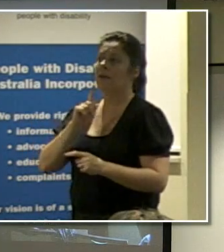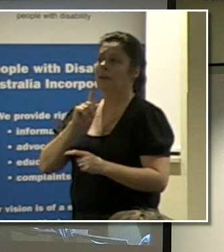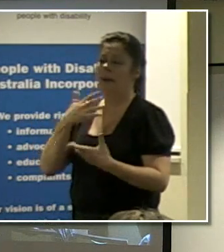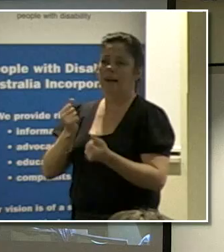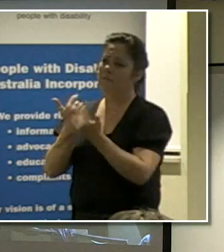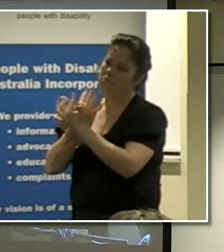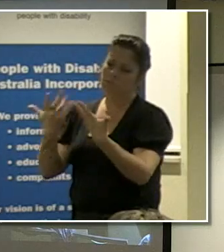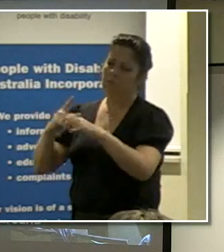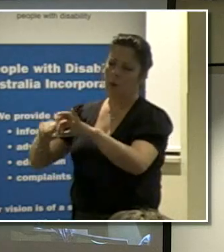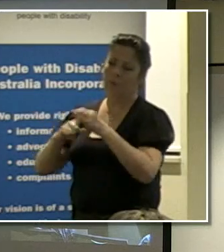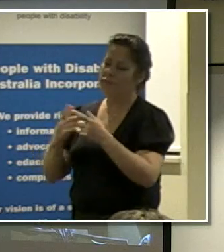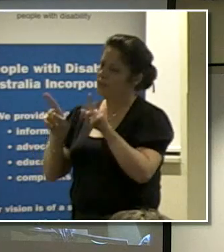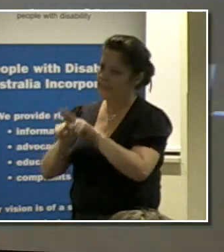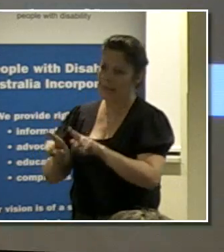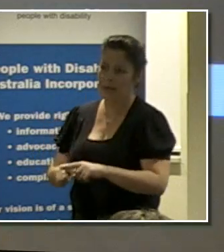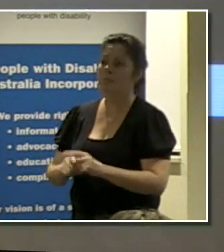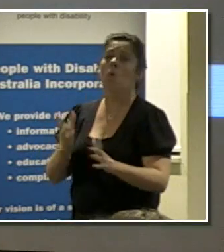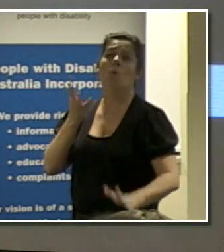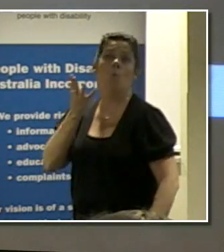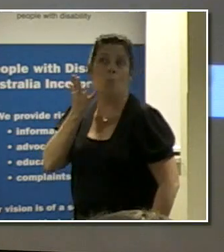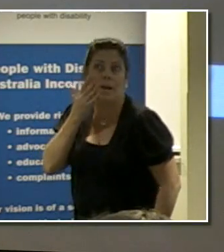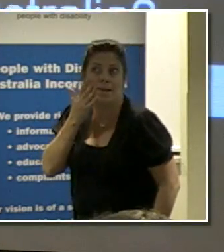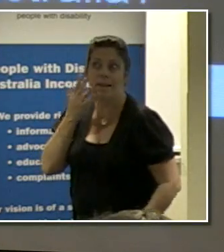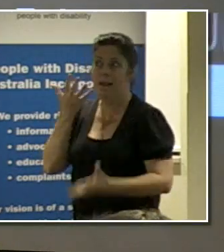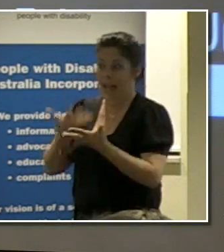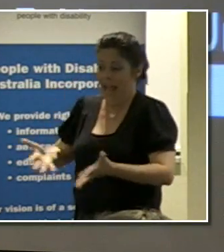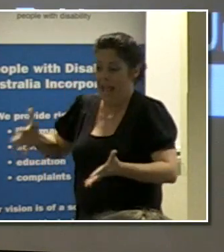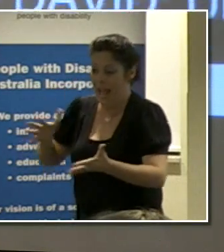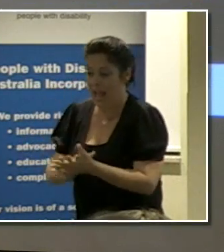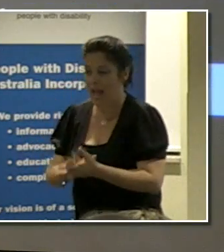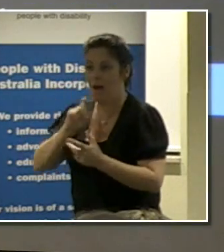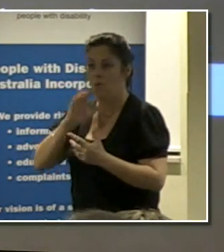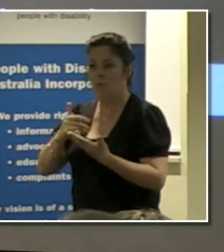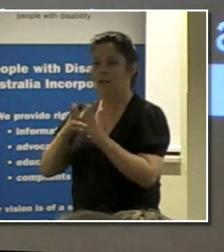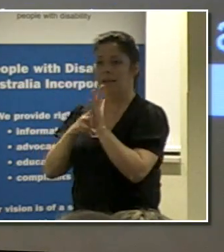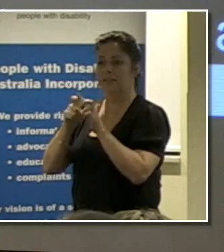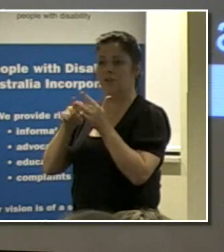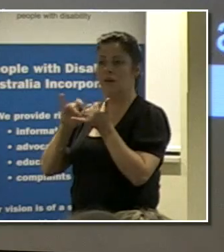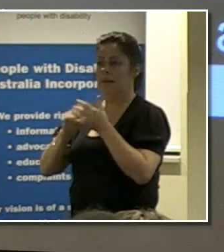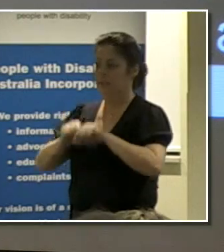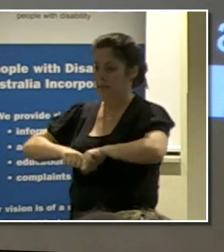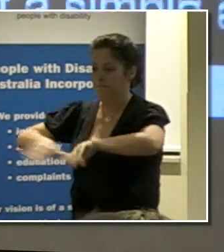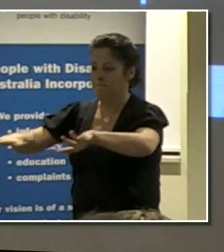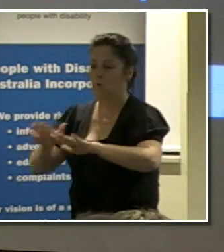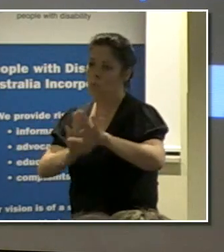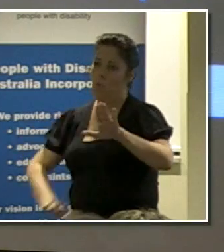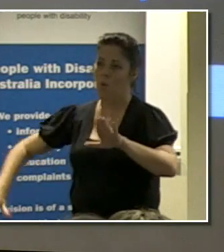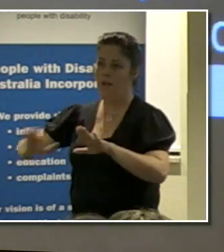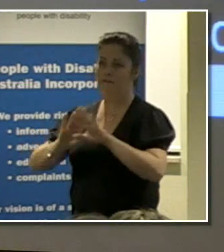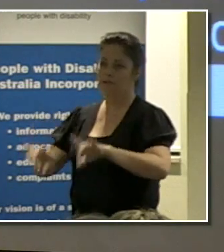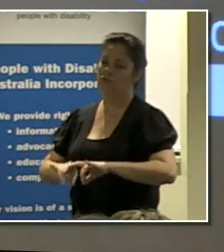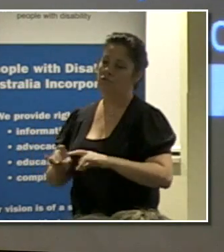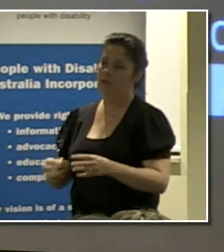around Australia? There's unfortunately not a simple answer to that. It's on a jurisdiction by jurisdiction